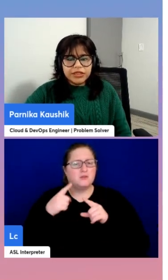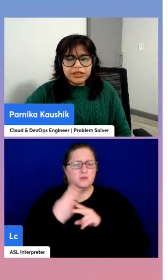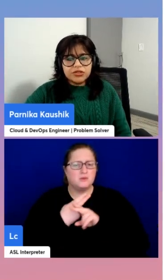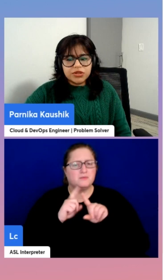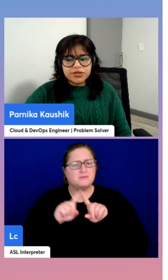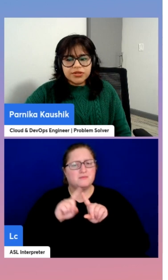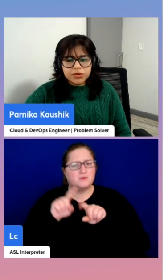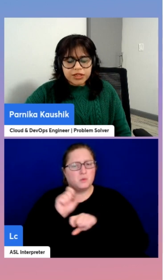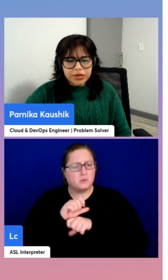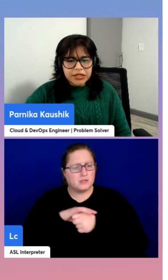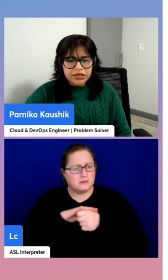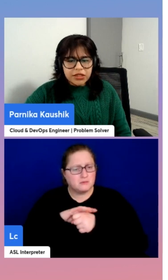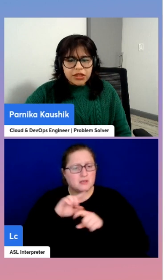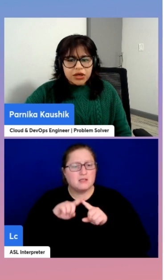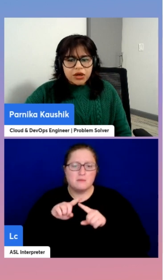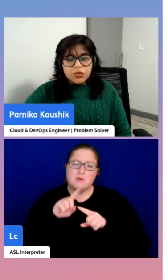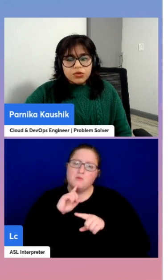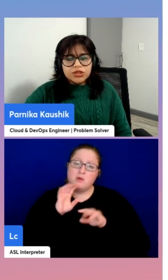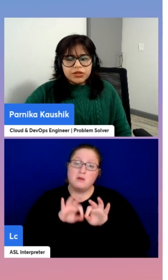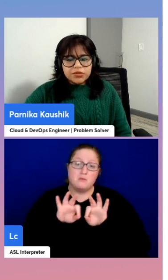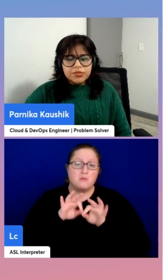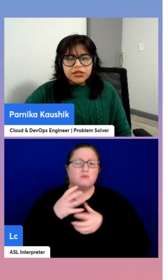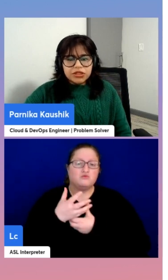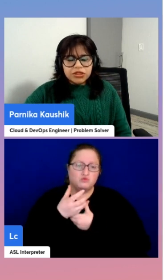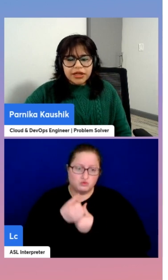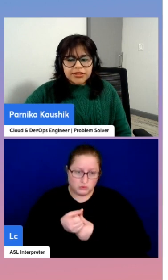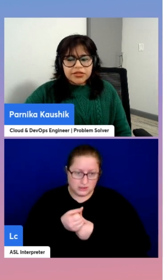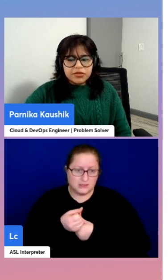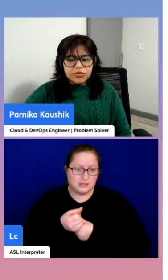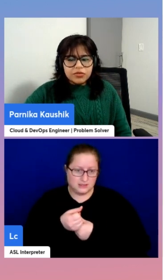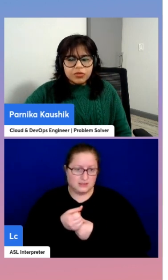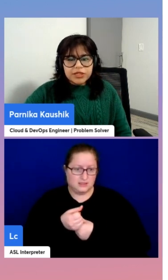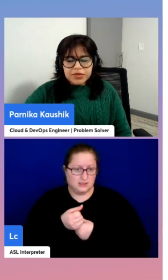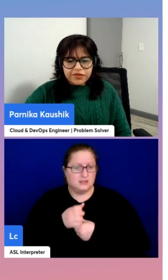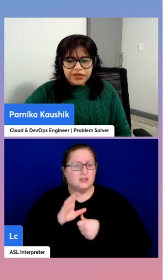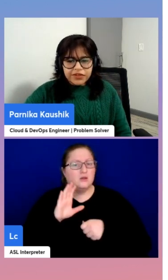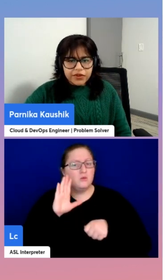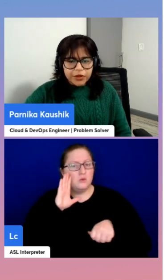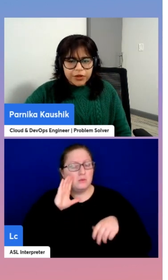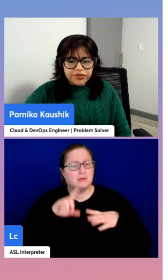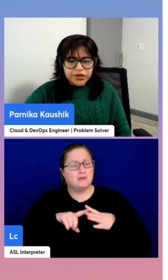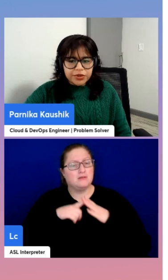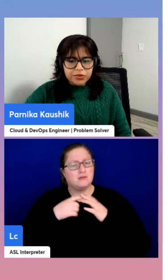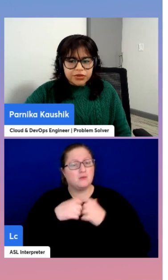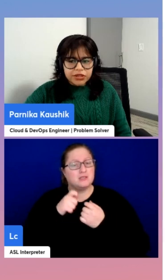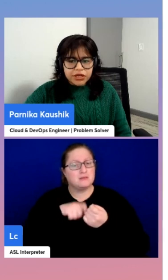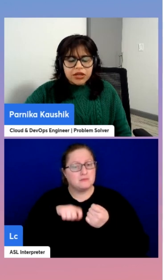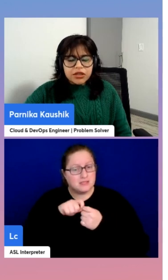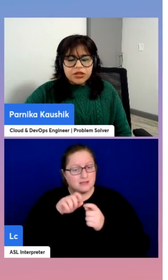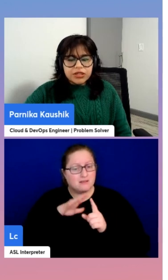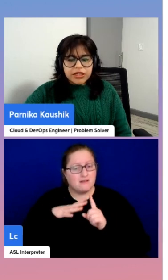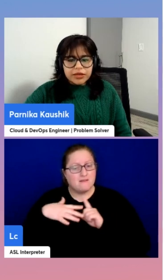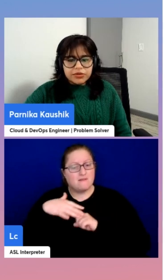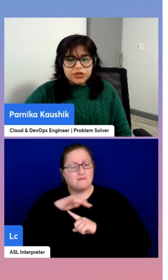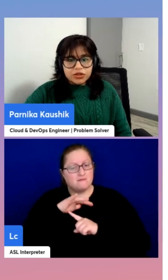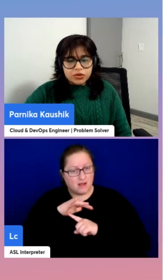most importantly, a trusted workspace, which is going to be initialized with specific environment variables to be able to